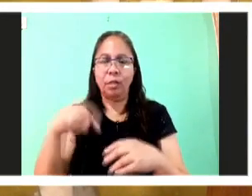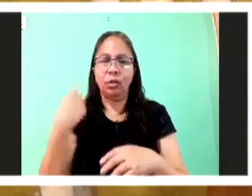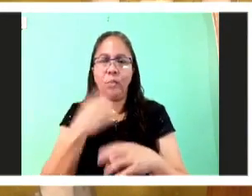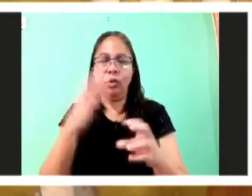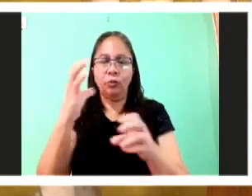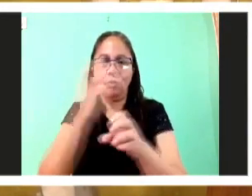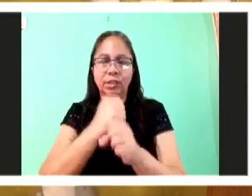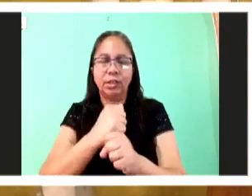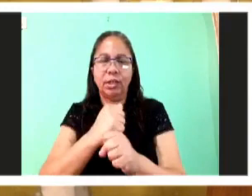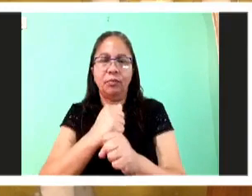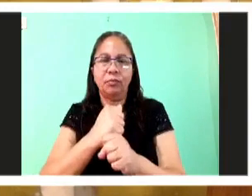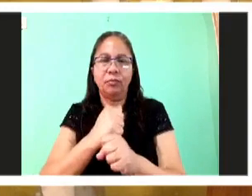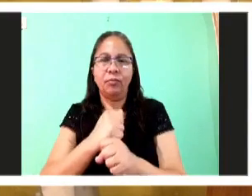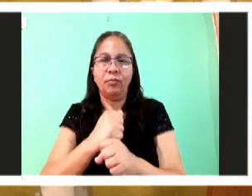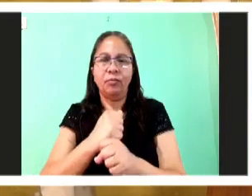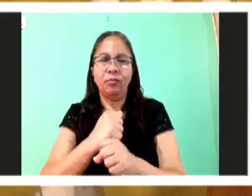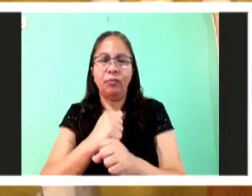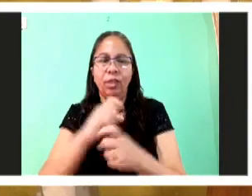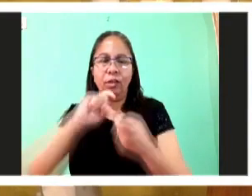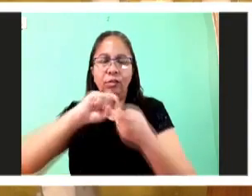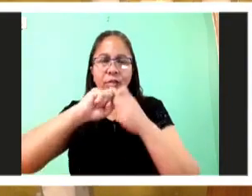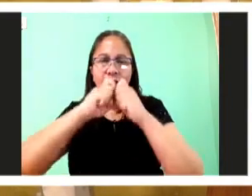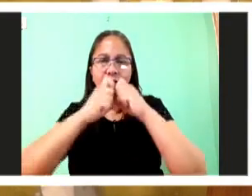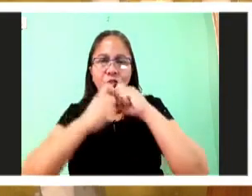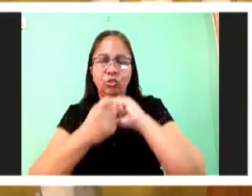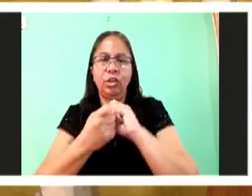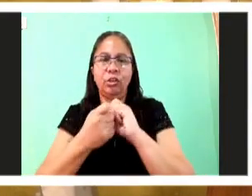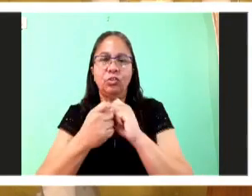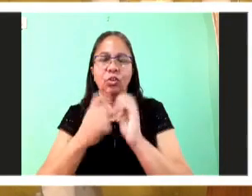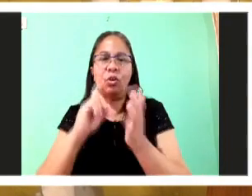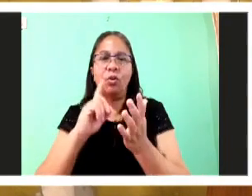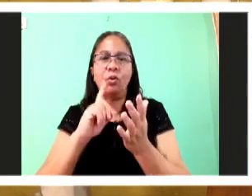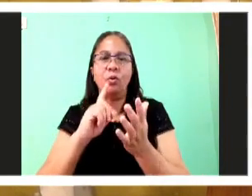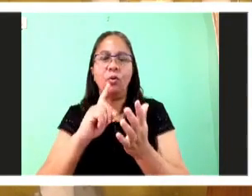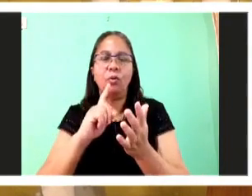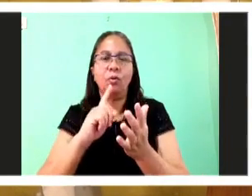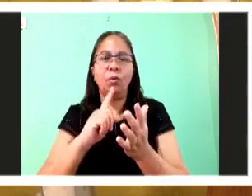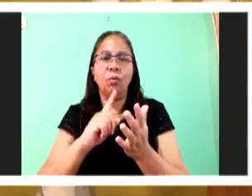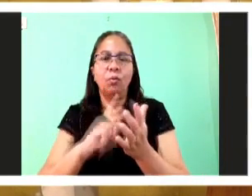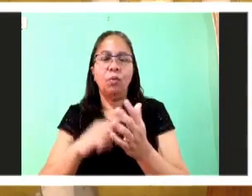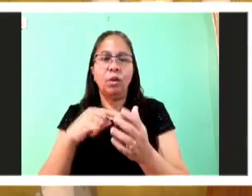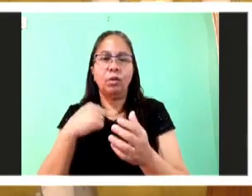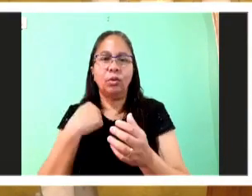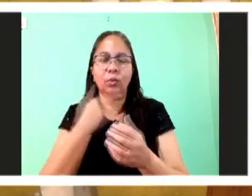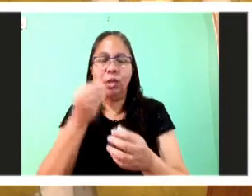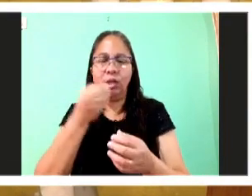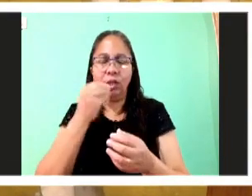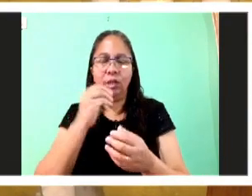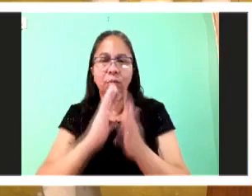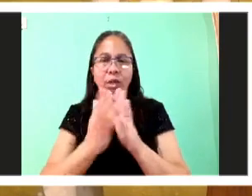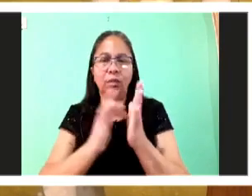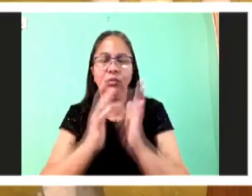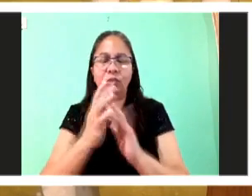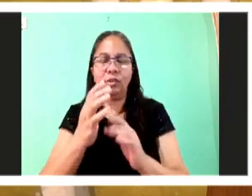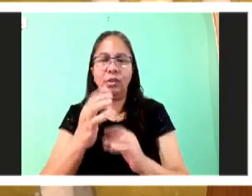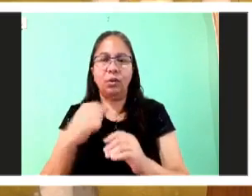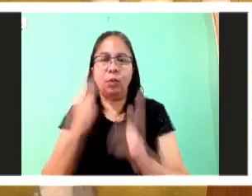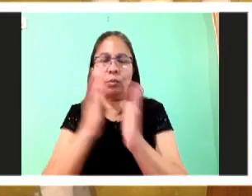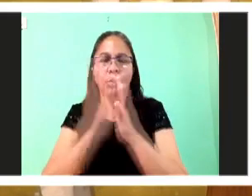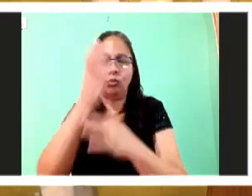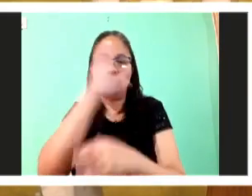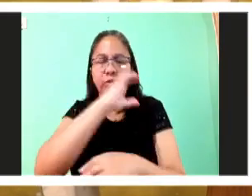so as to be transformed into what we consume, we make our prayer through Christ our